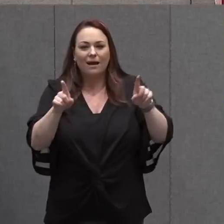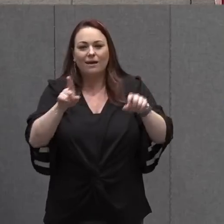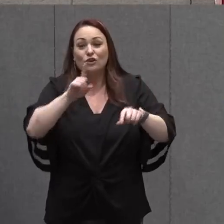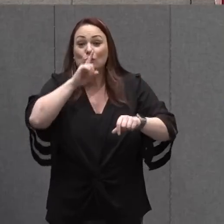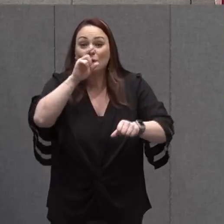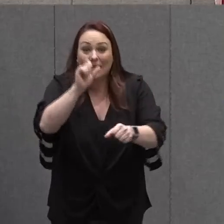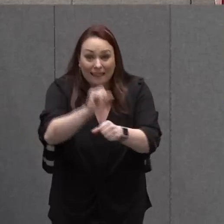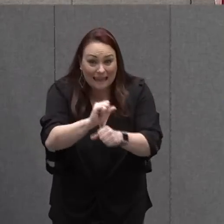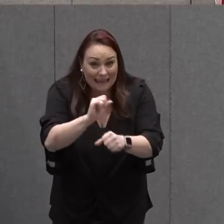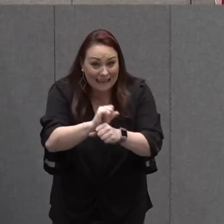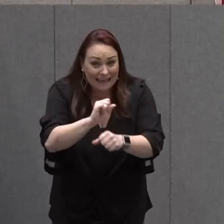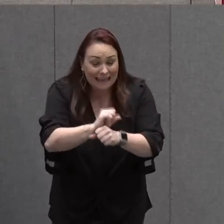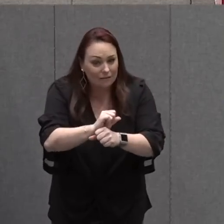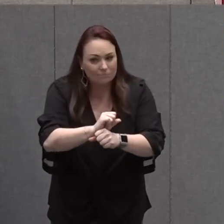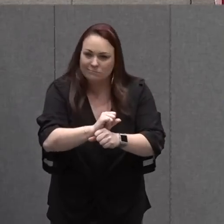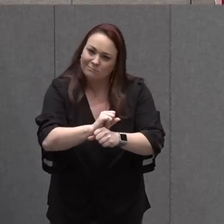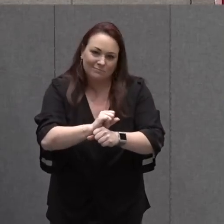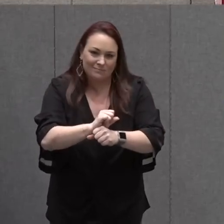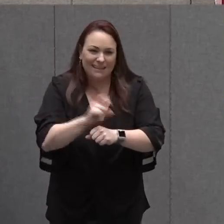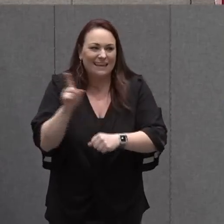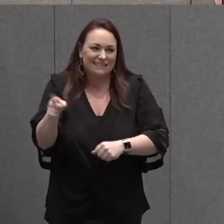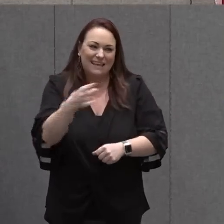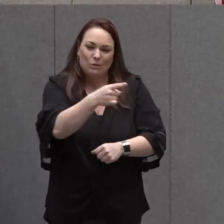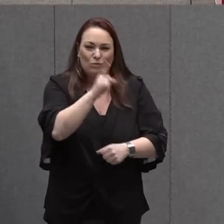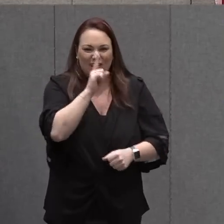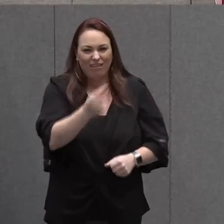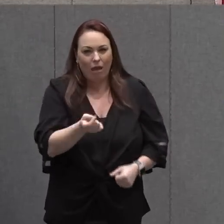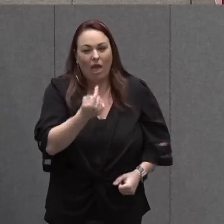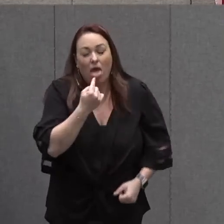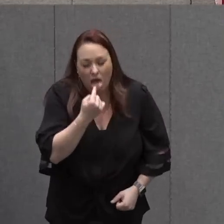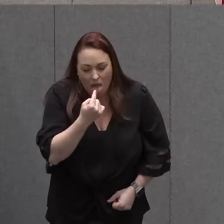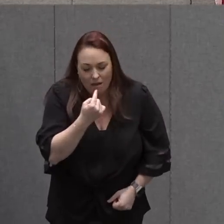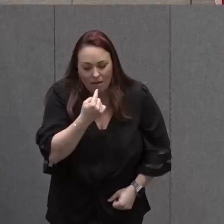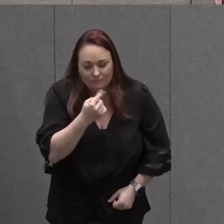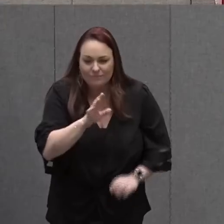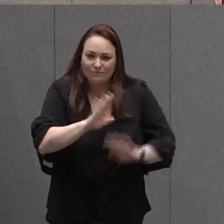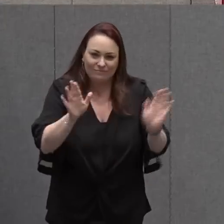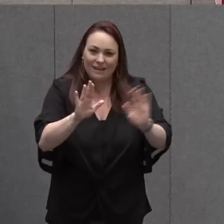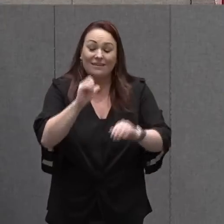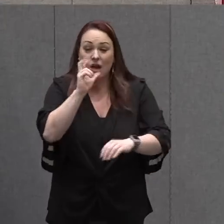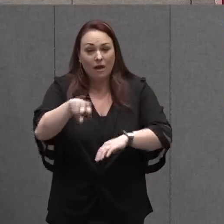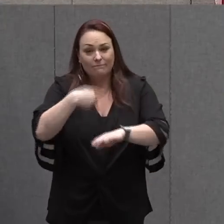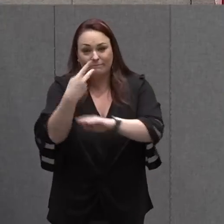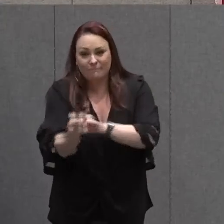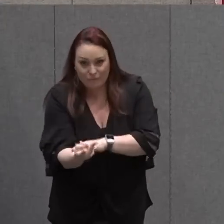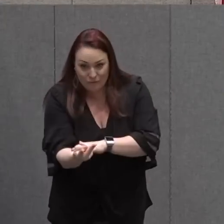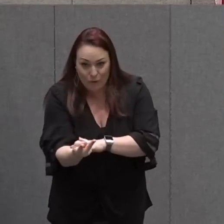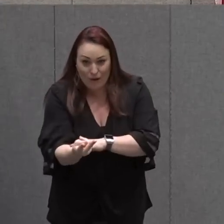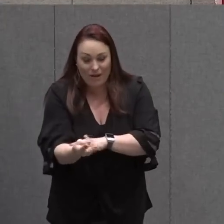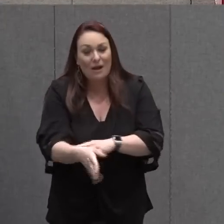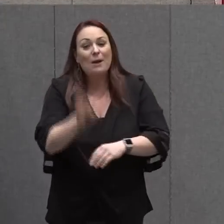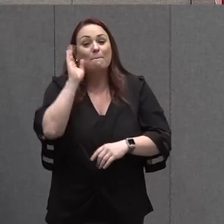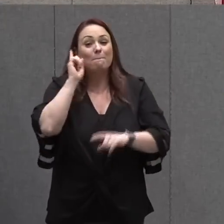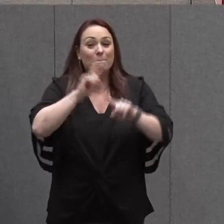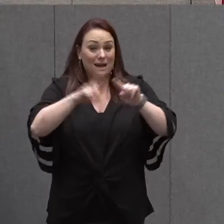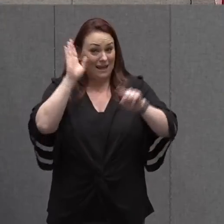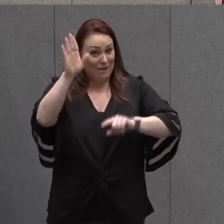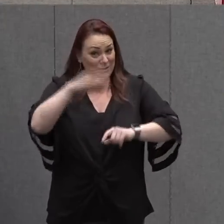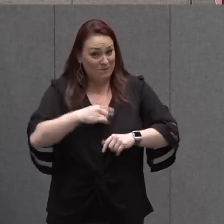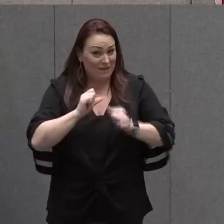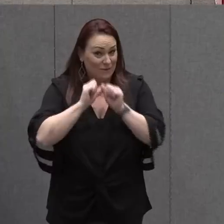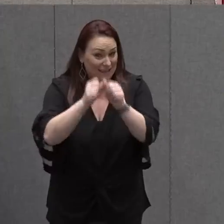see here, is he really gagging? I'm not on the floor. No. But I will be if we keep talking about